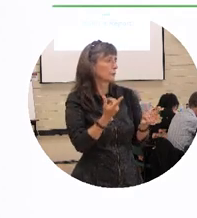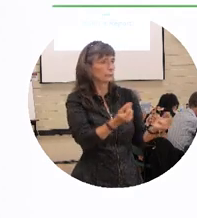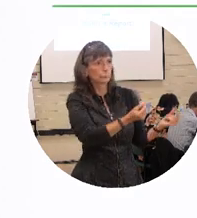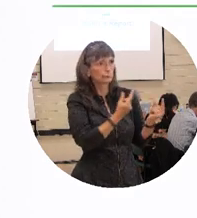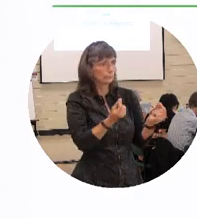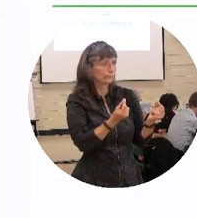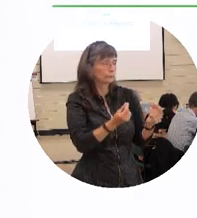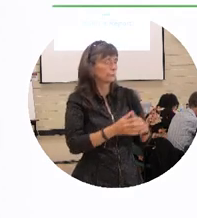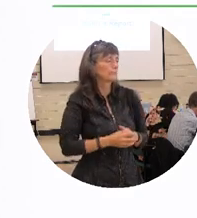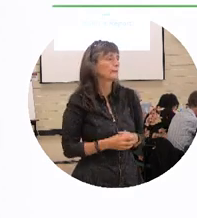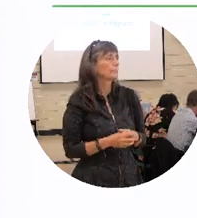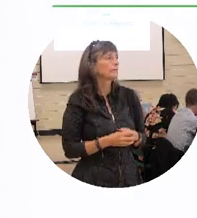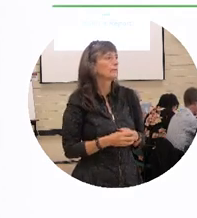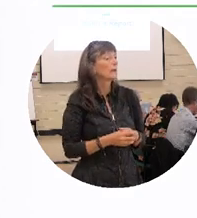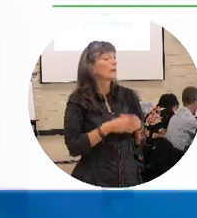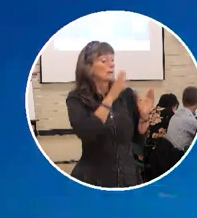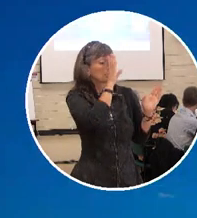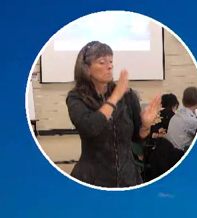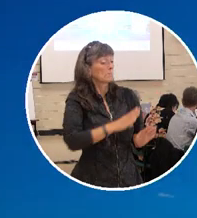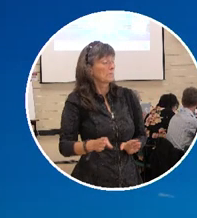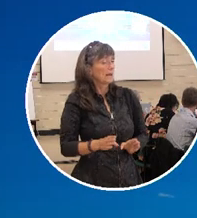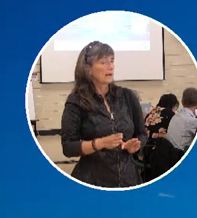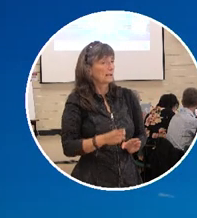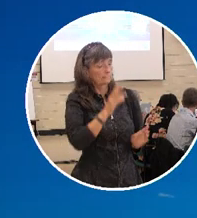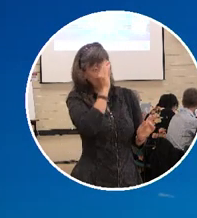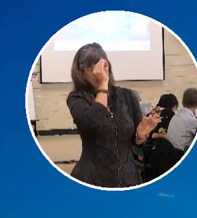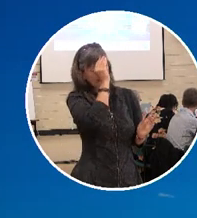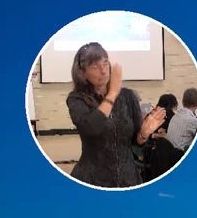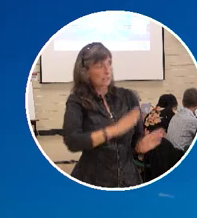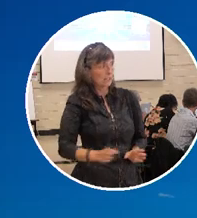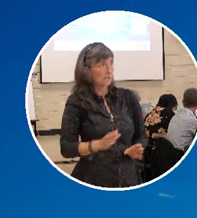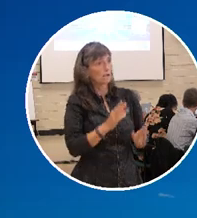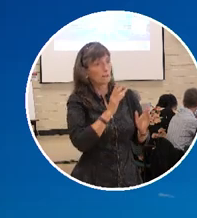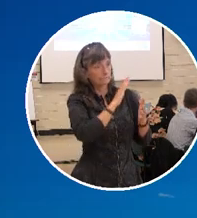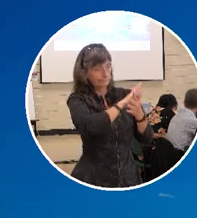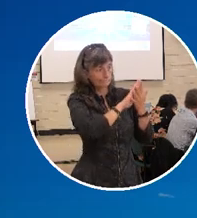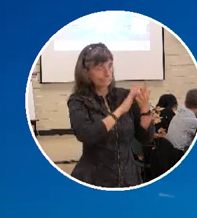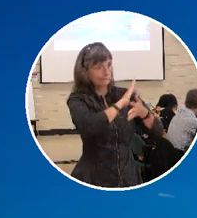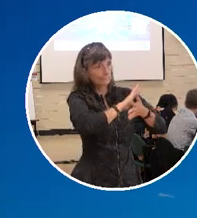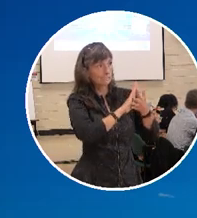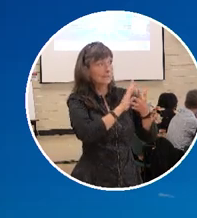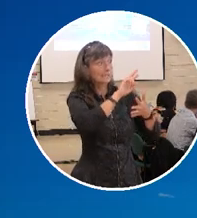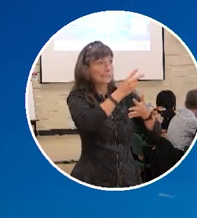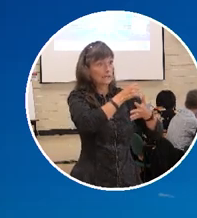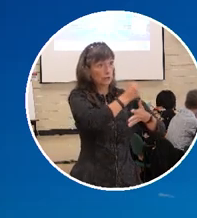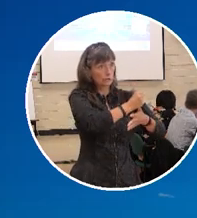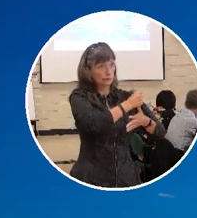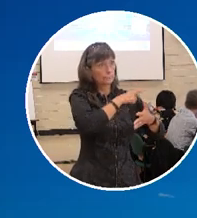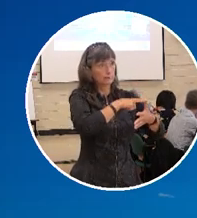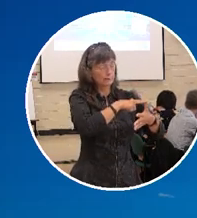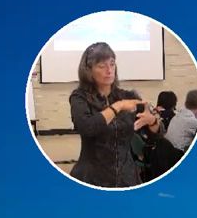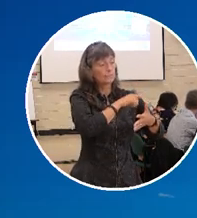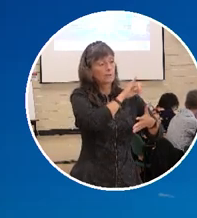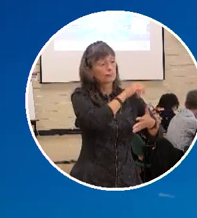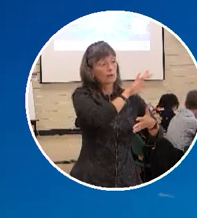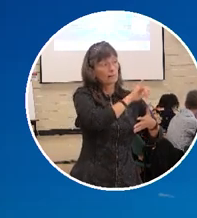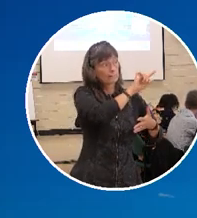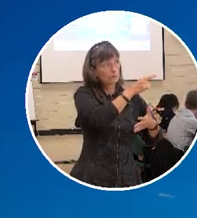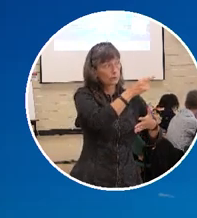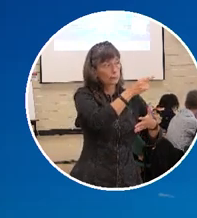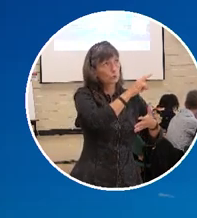So strategic plan highlights, year two. It covers the period July 1st